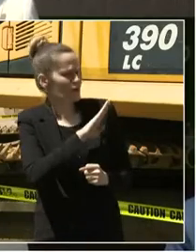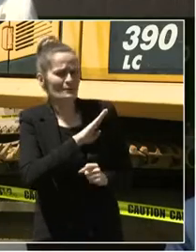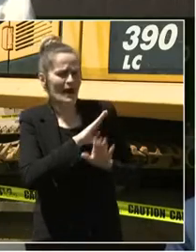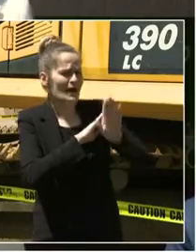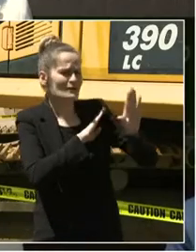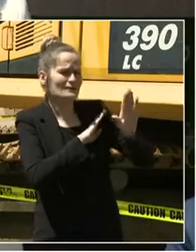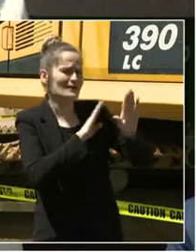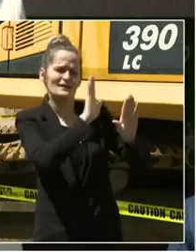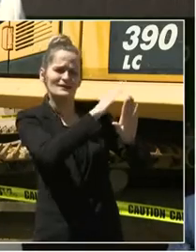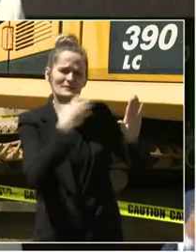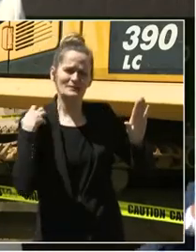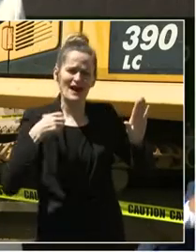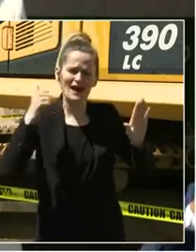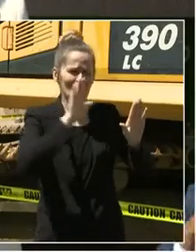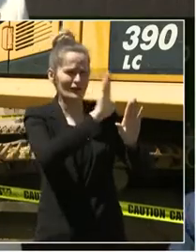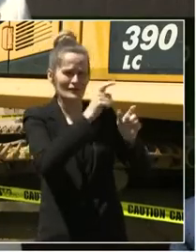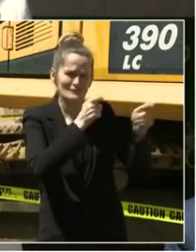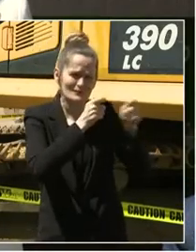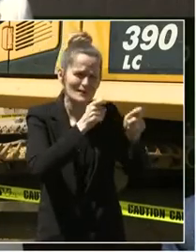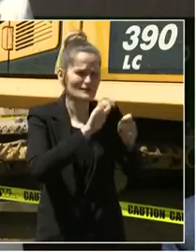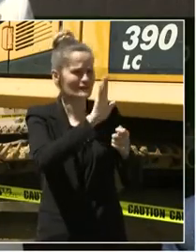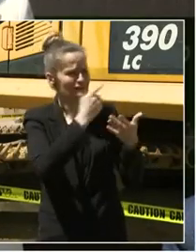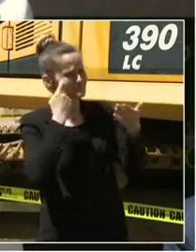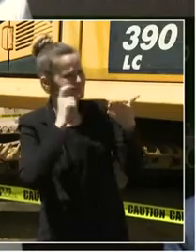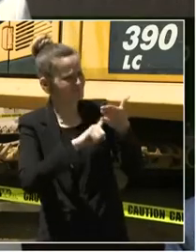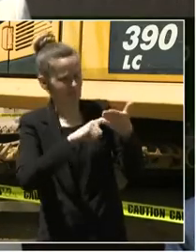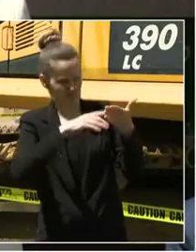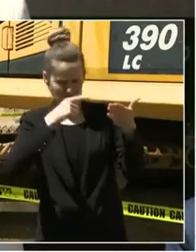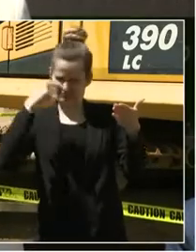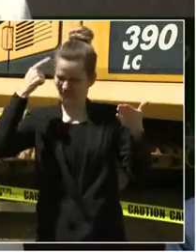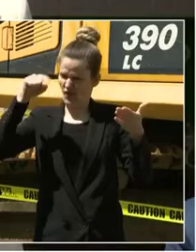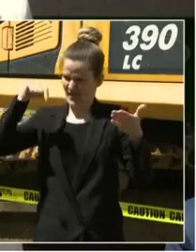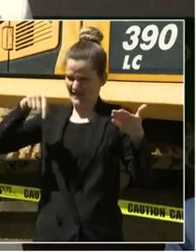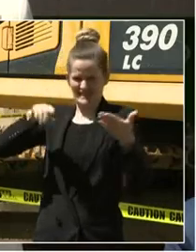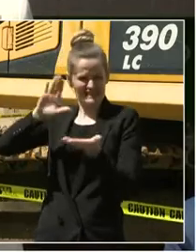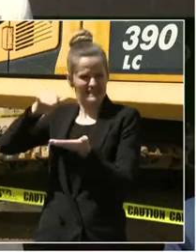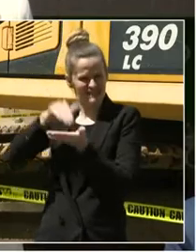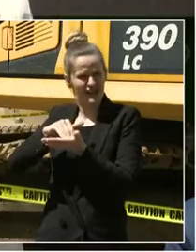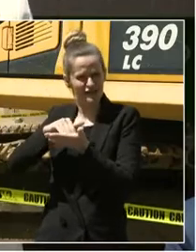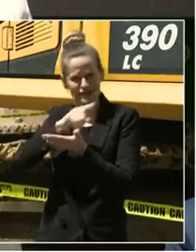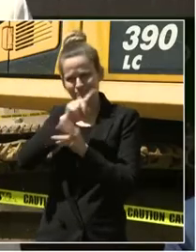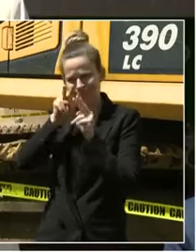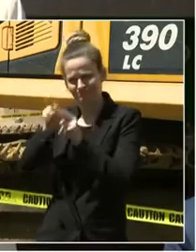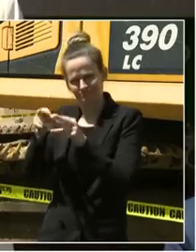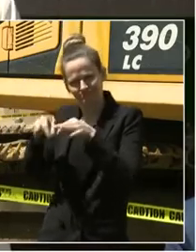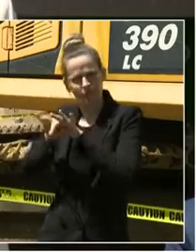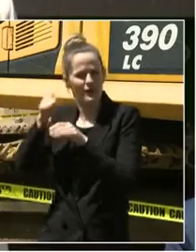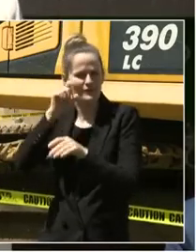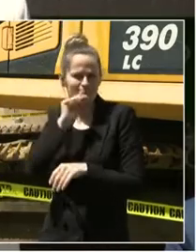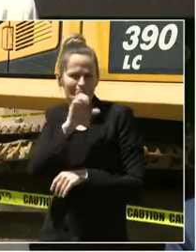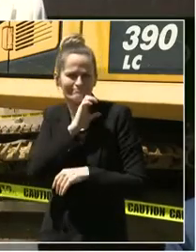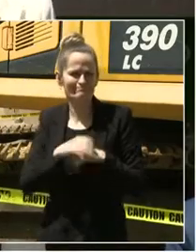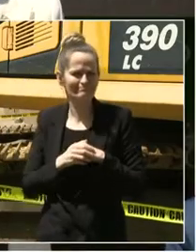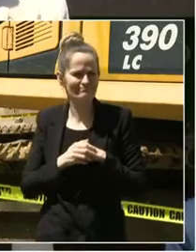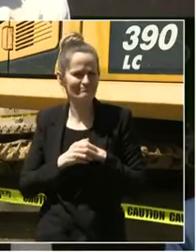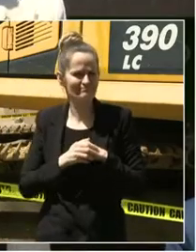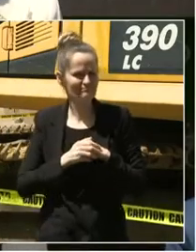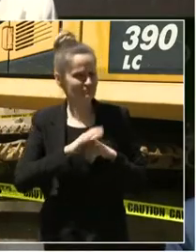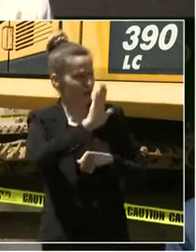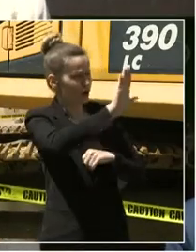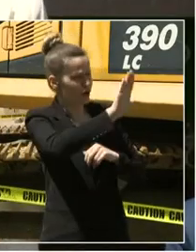recognizing the importance of this center to our city seniors. Here, her investment in this